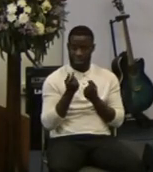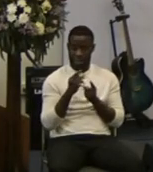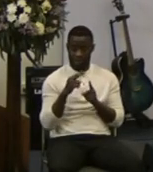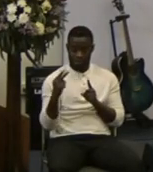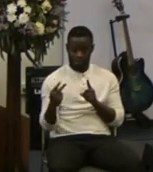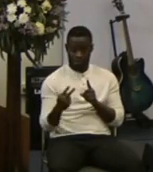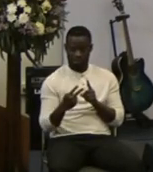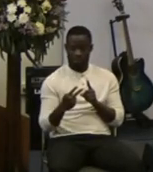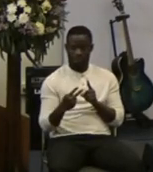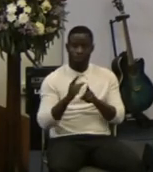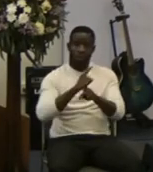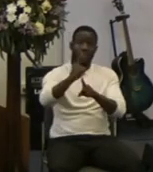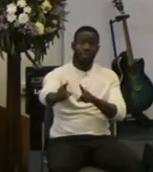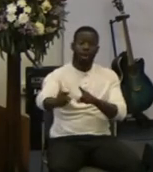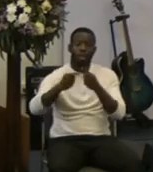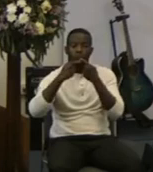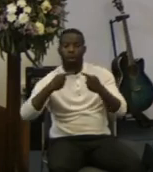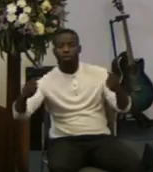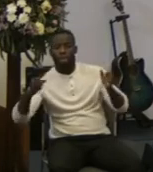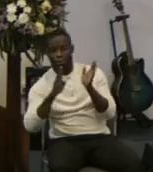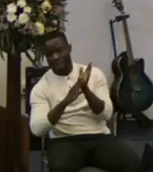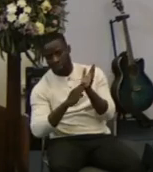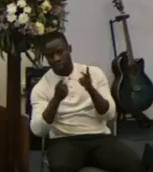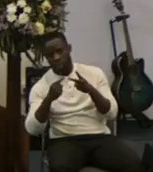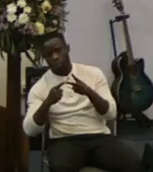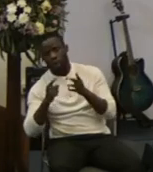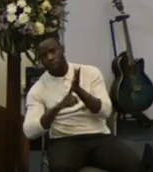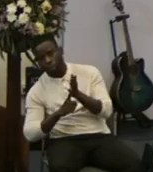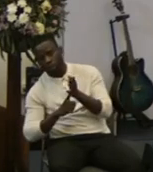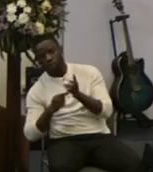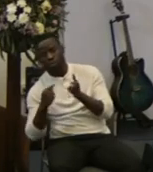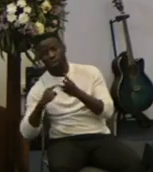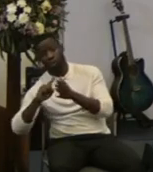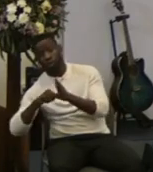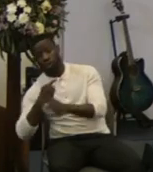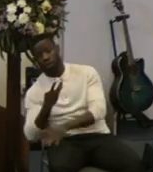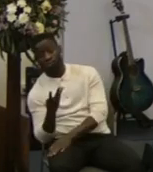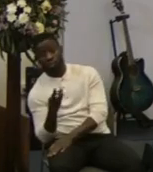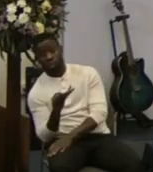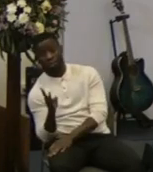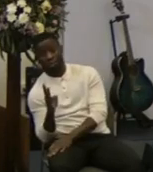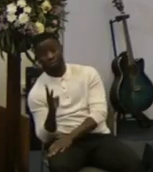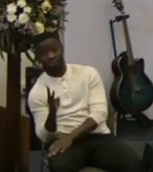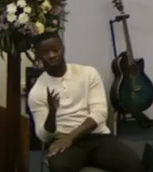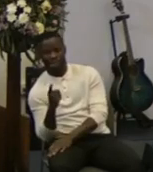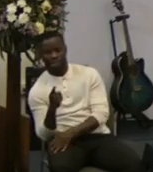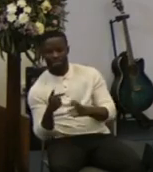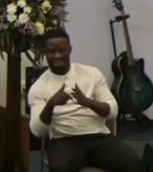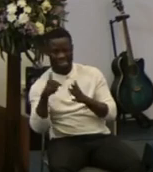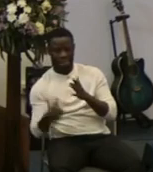preference for the later gospels, Matthew and Luke and John. They're far